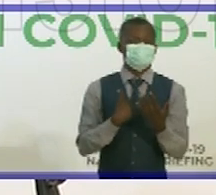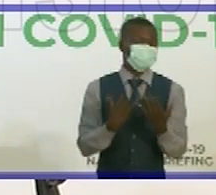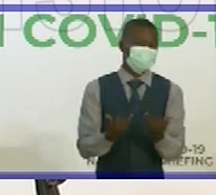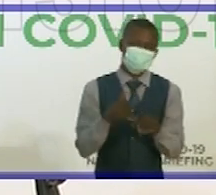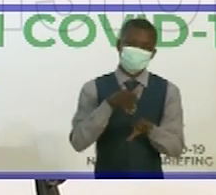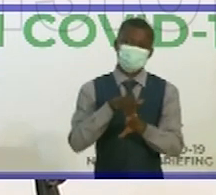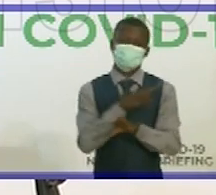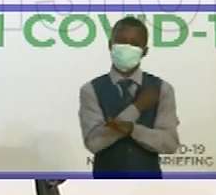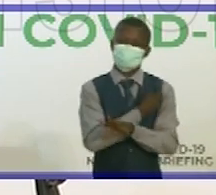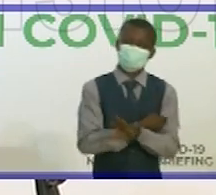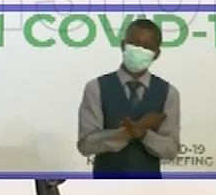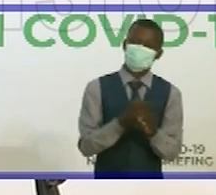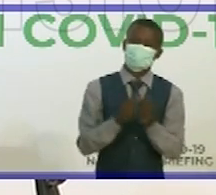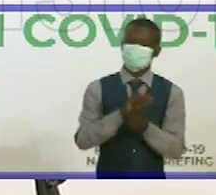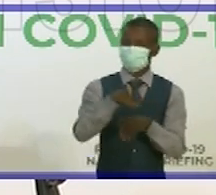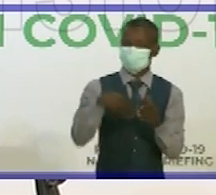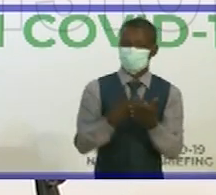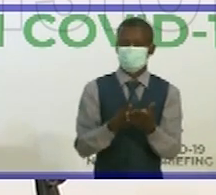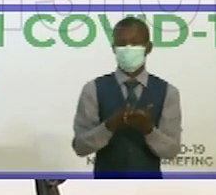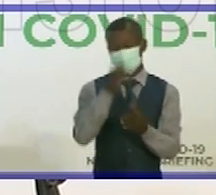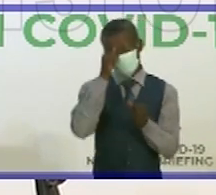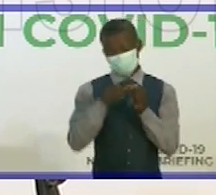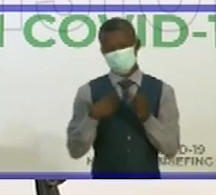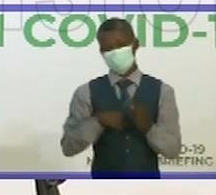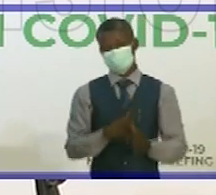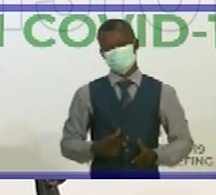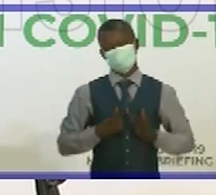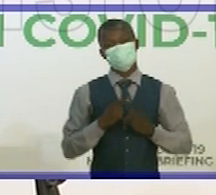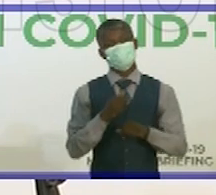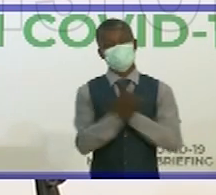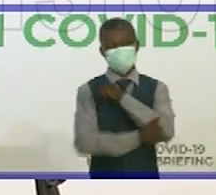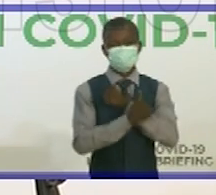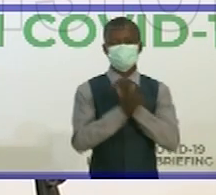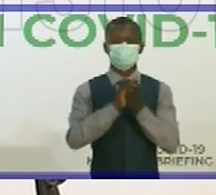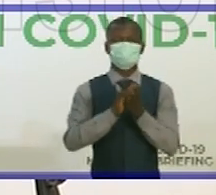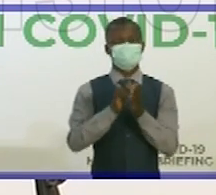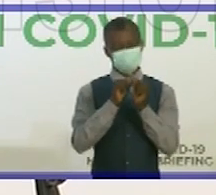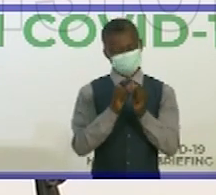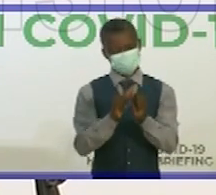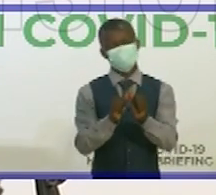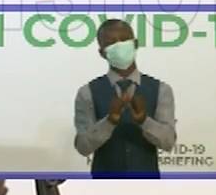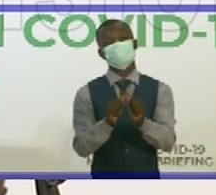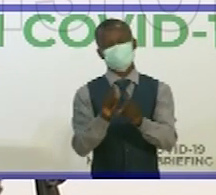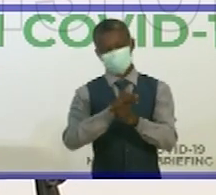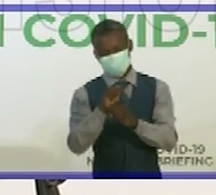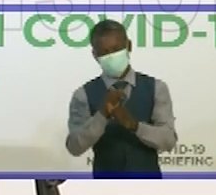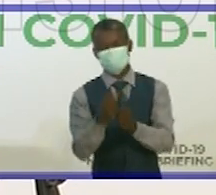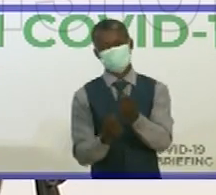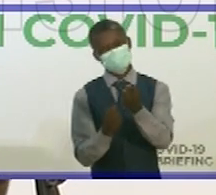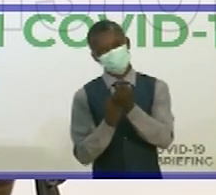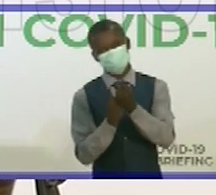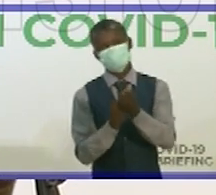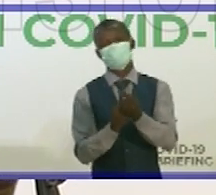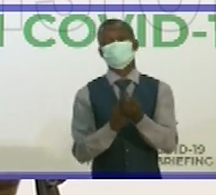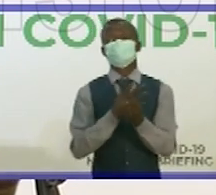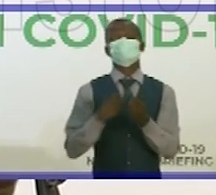things, you know, we live in the country we live in. So we keep pushing, we train, we support,